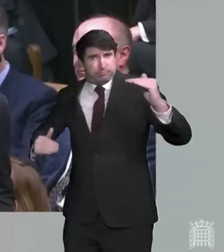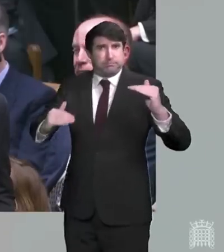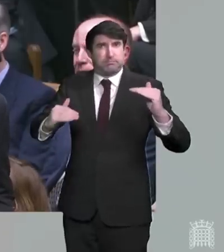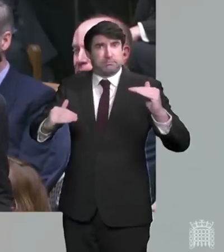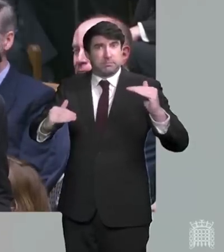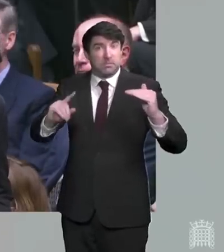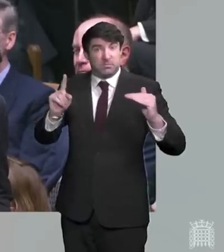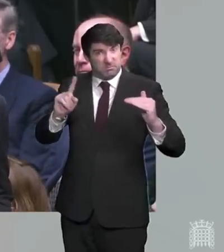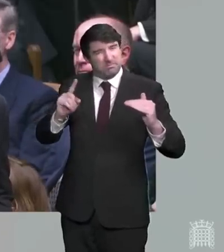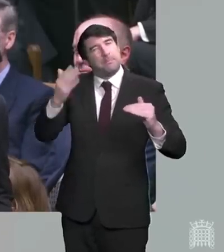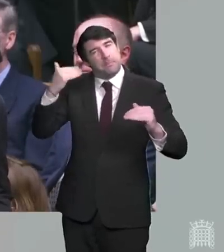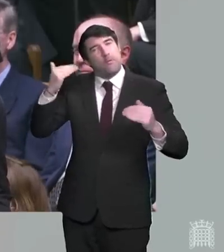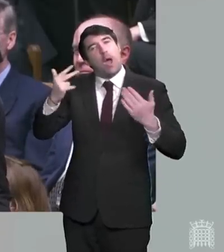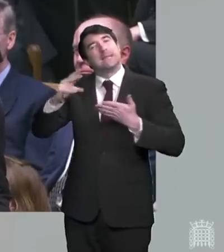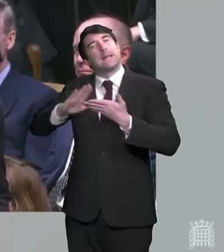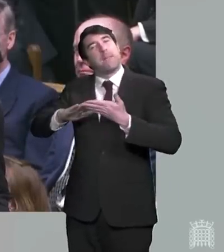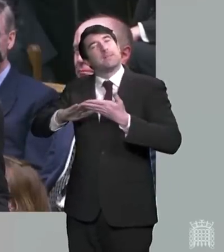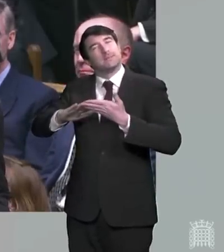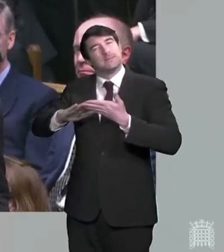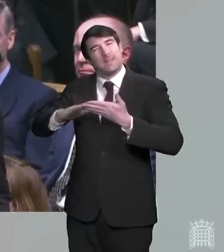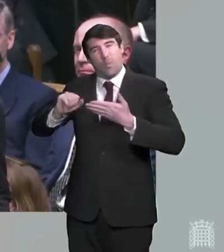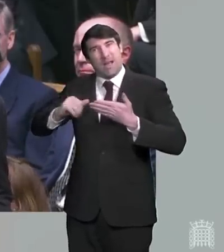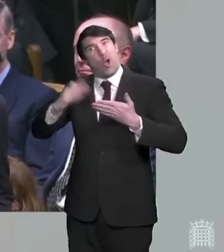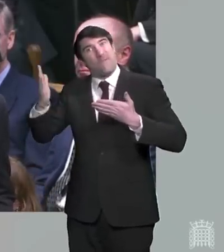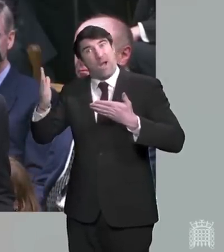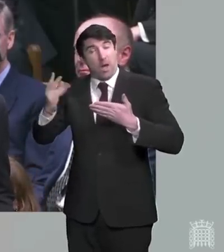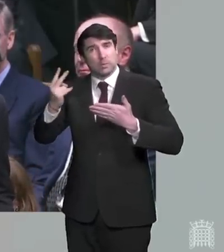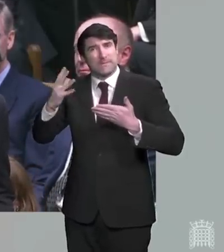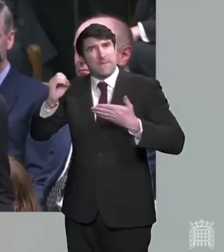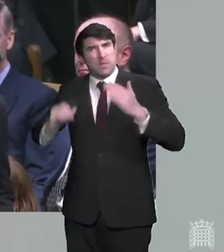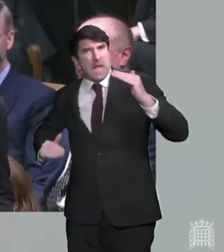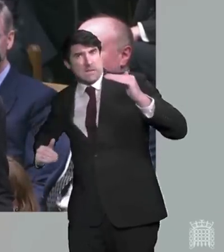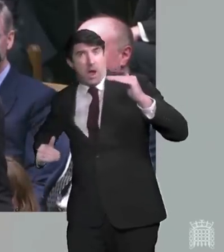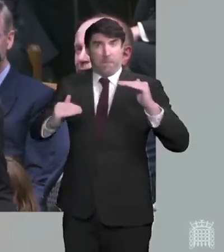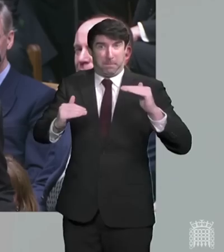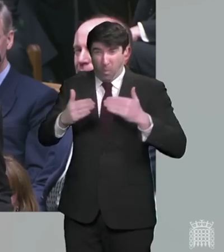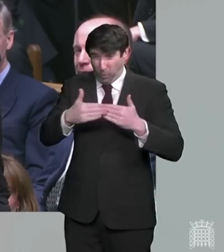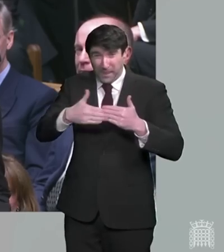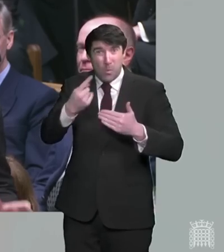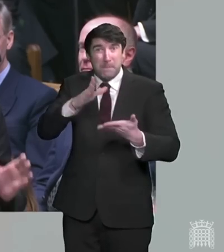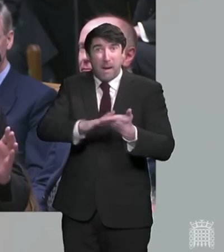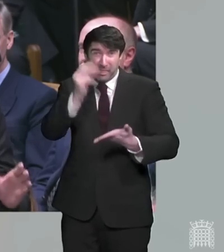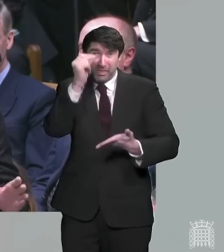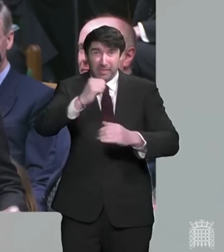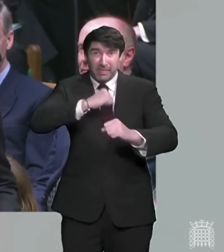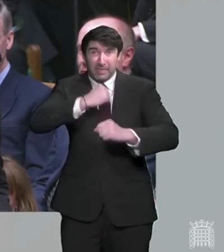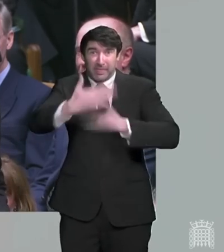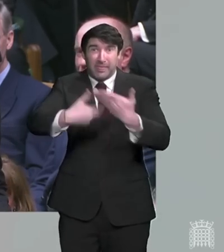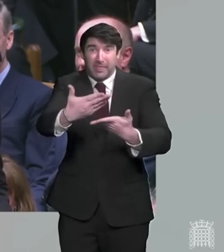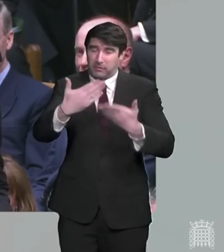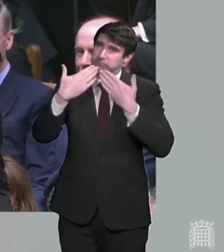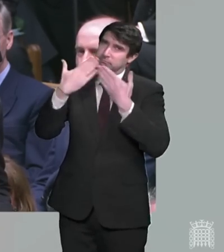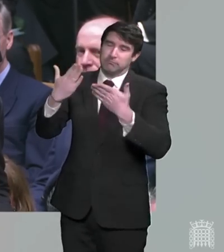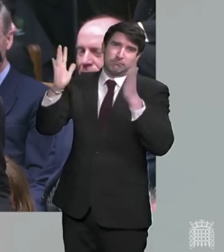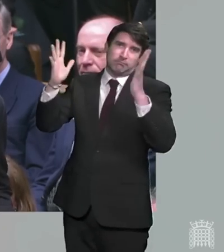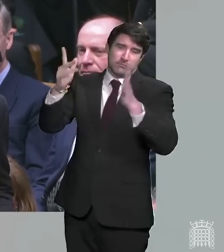waiting more than 18 months for surgery by a quarter in just a month? And will he further reaffirm the Government's commitment to the redevelopment of the Queen's